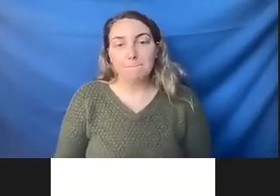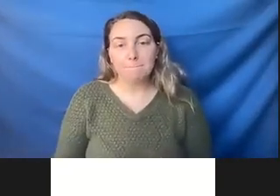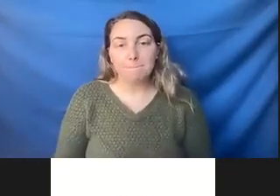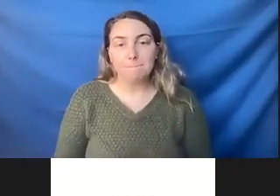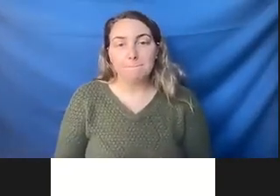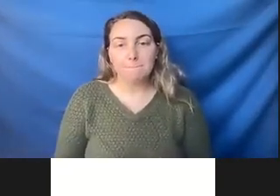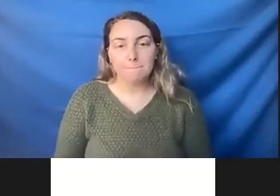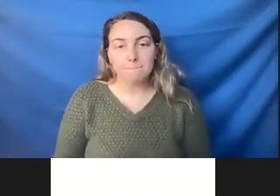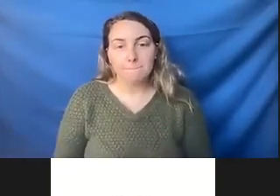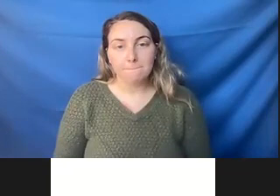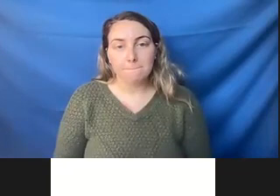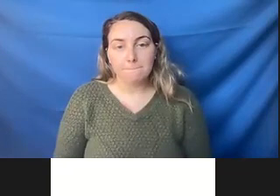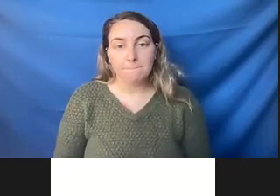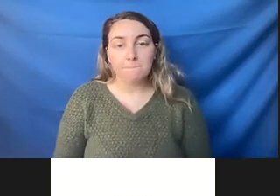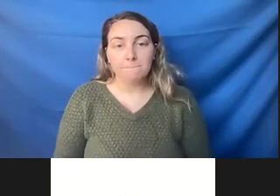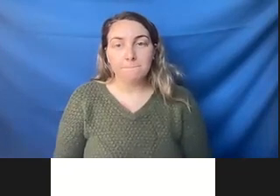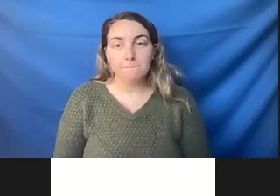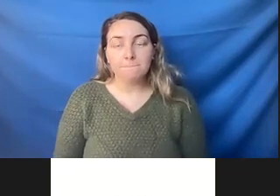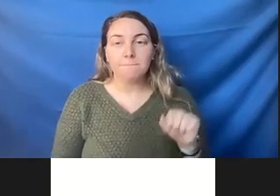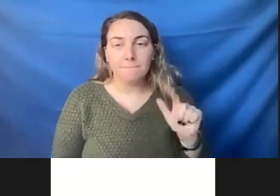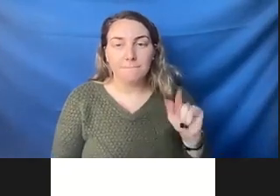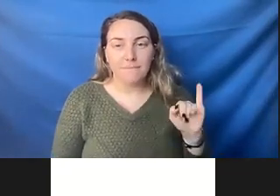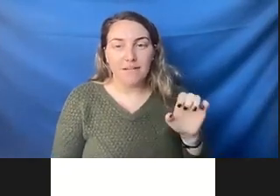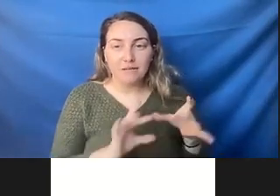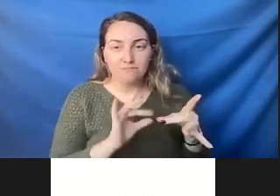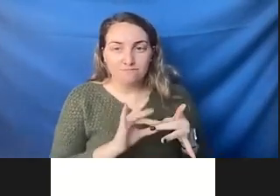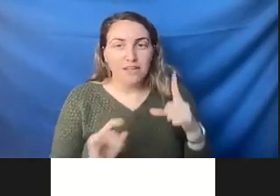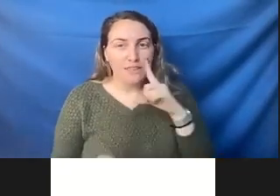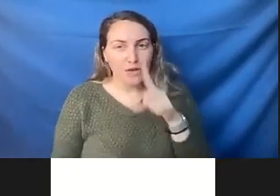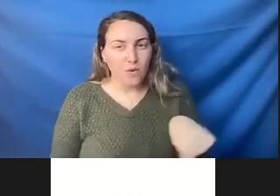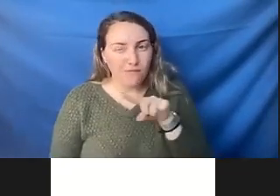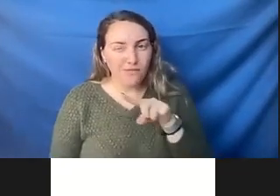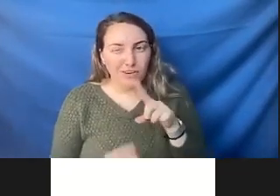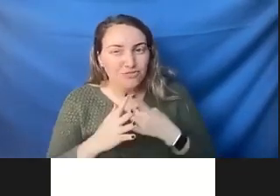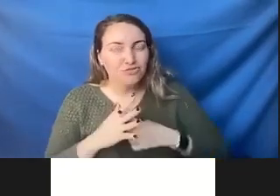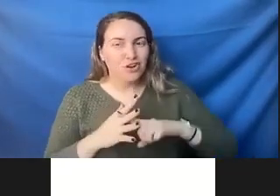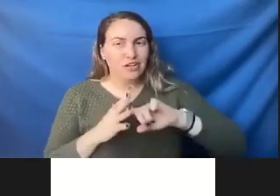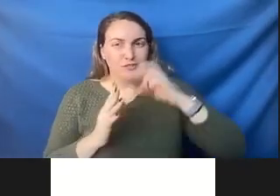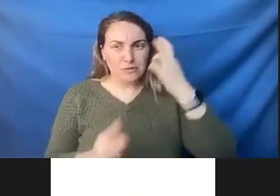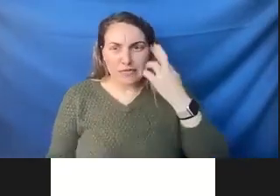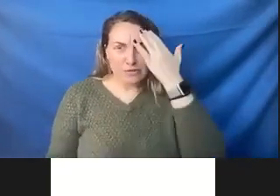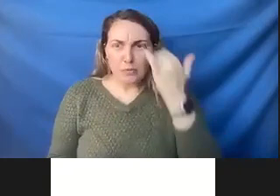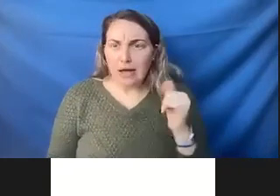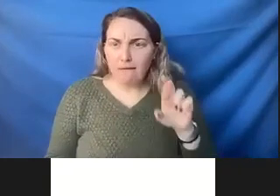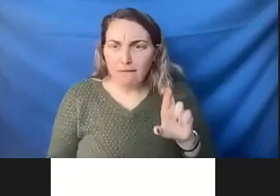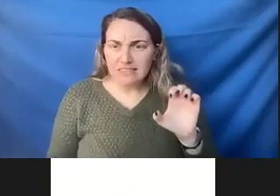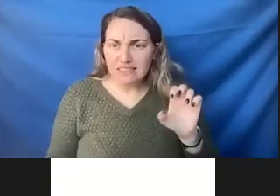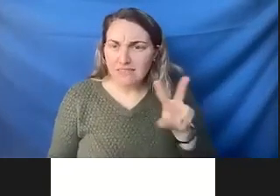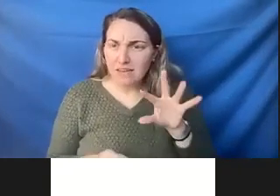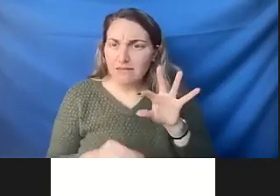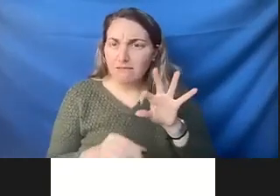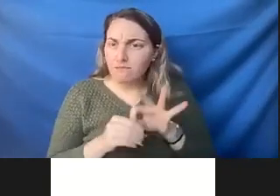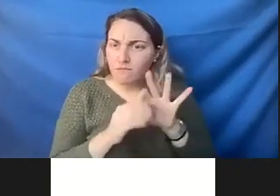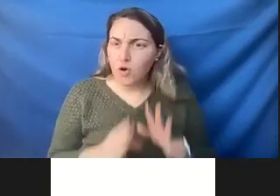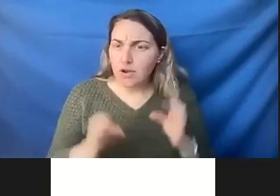Okay, so I think you're starting to realize, why is ranked choice voting voter education important?